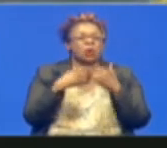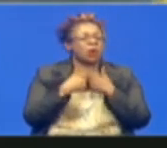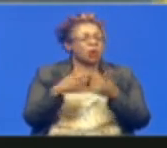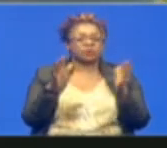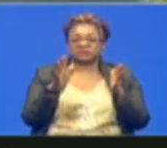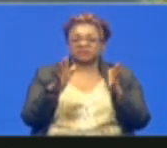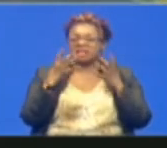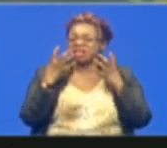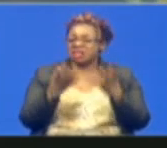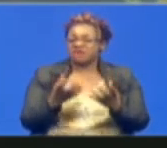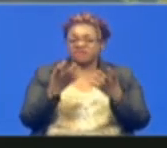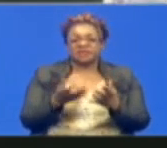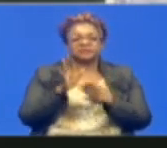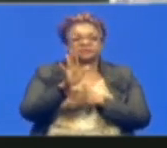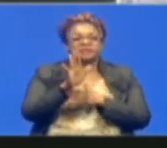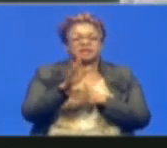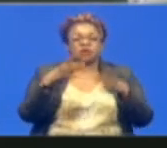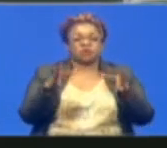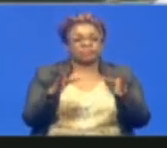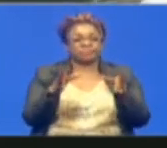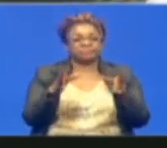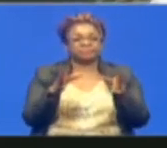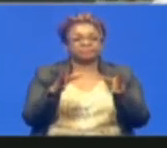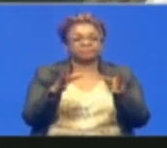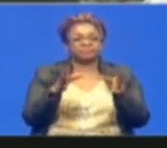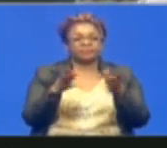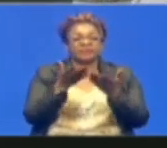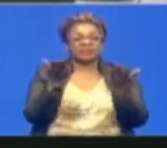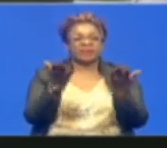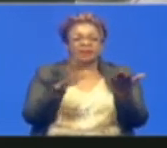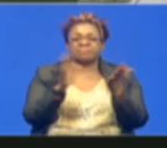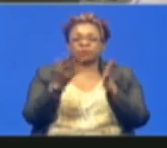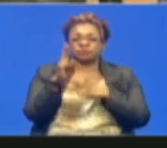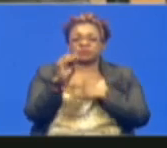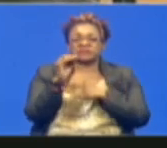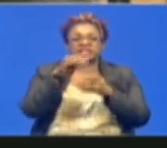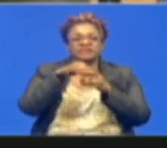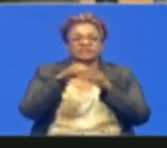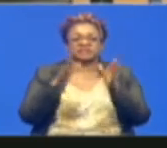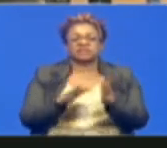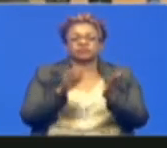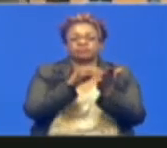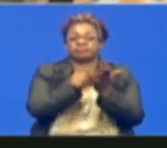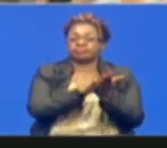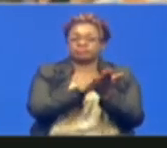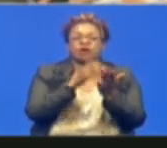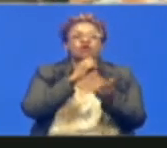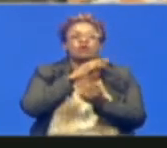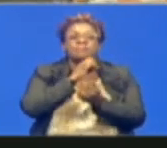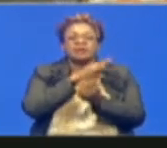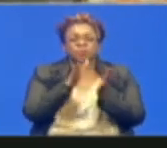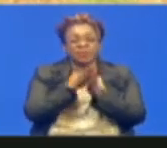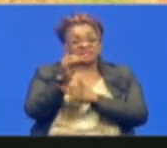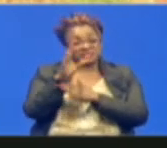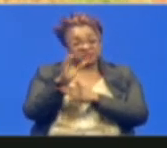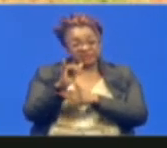investments with the Soraya Property Group. At first, it was just about 20 investors who had recorded their complaints with the